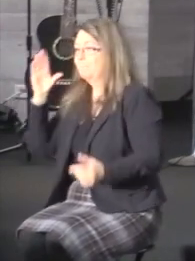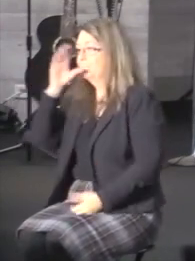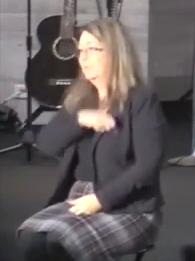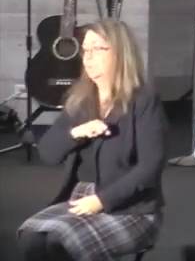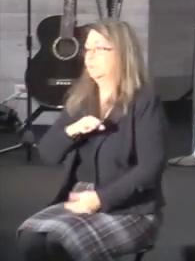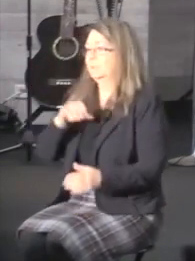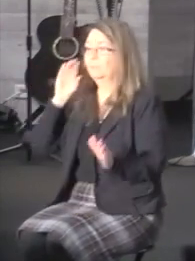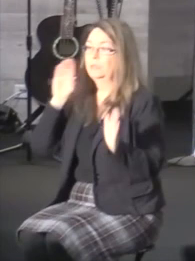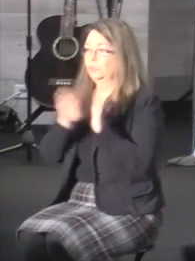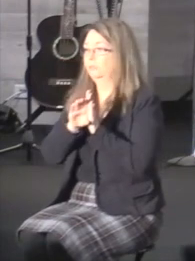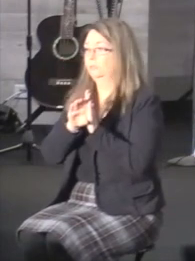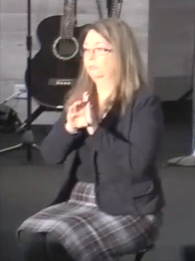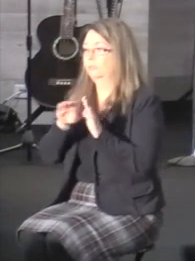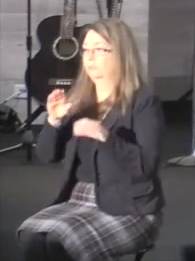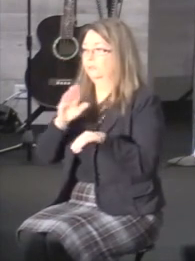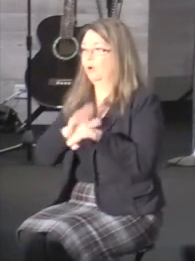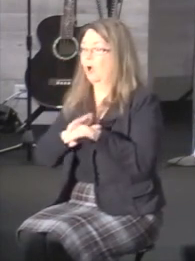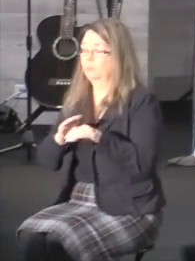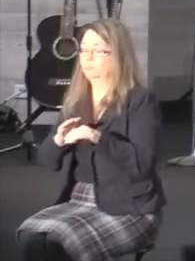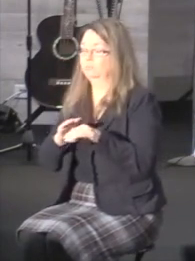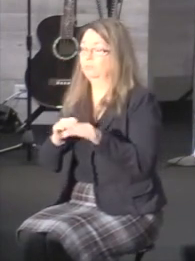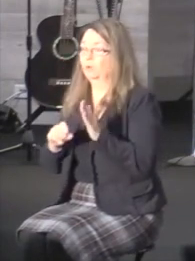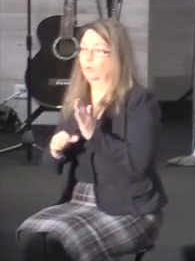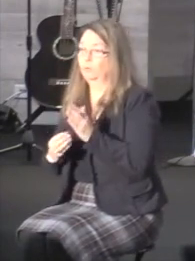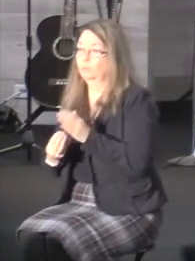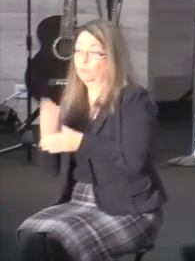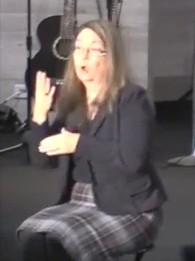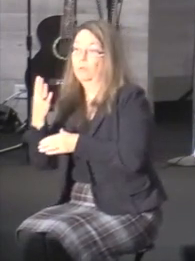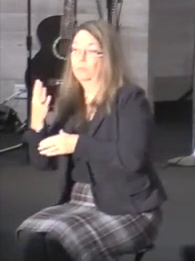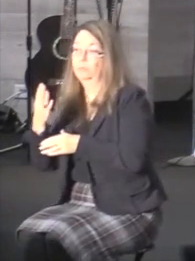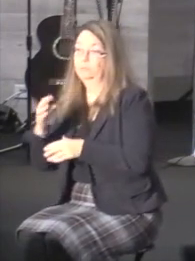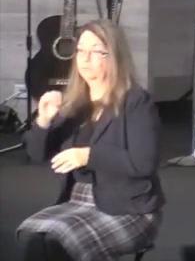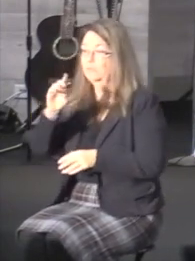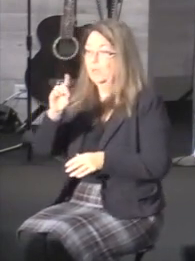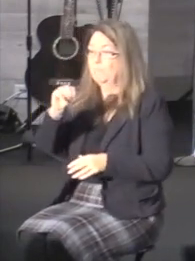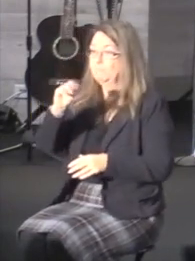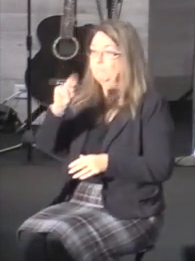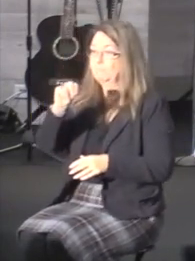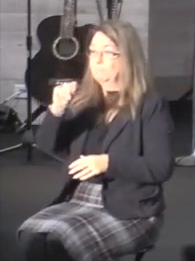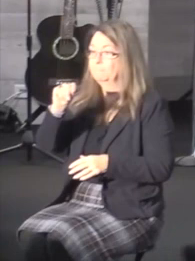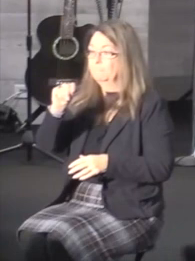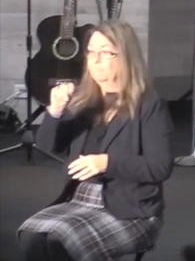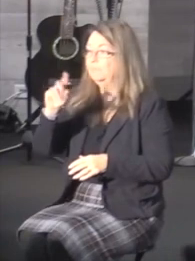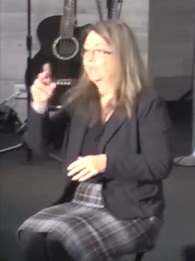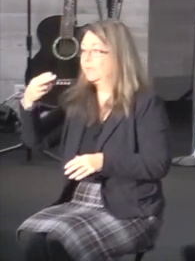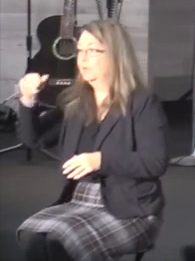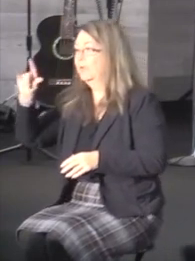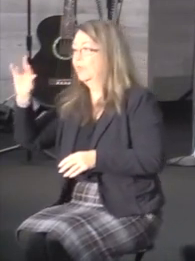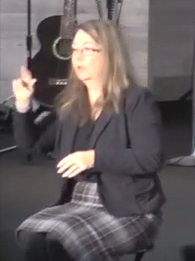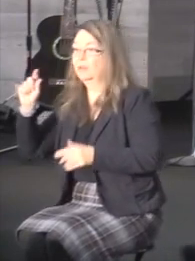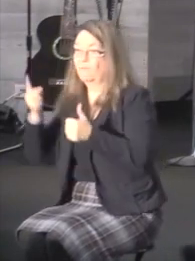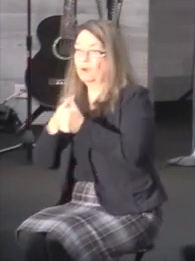picture on our growth. You know, Edmund Hillary, he was one of the first to climb Mount